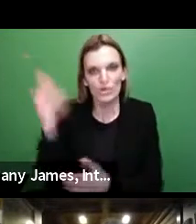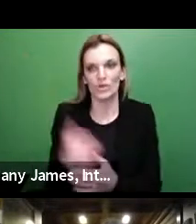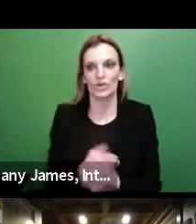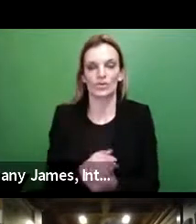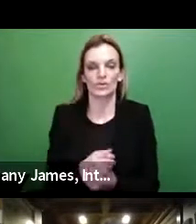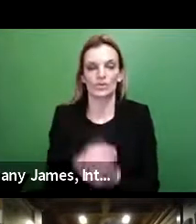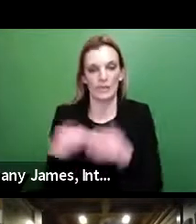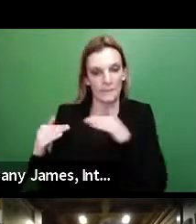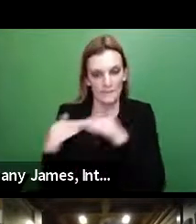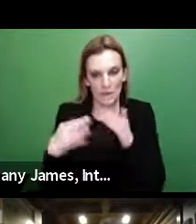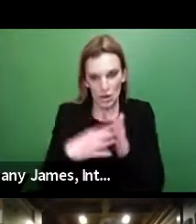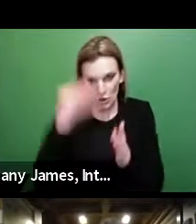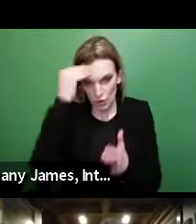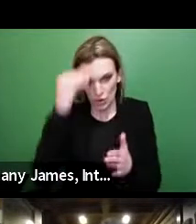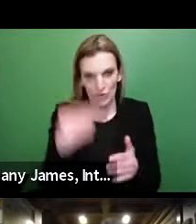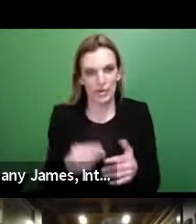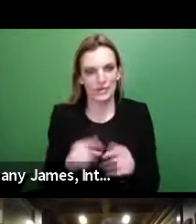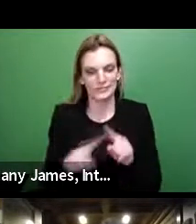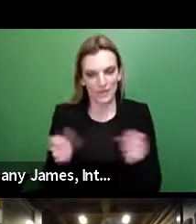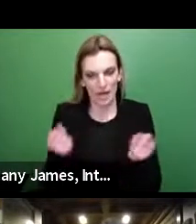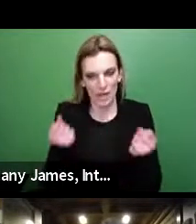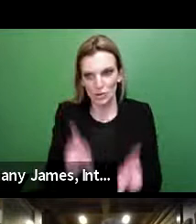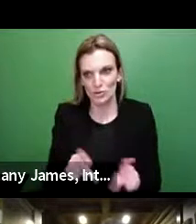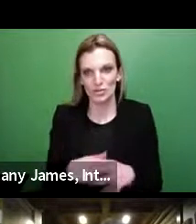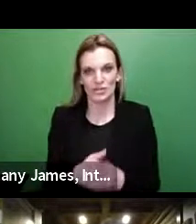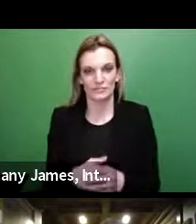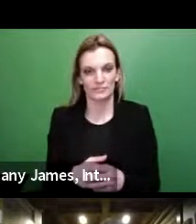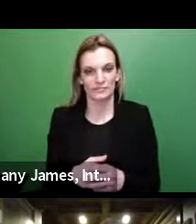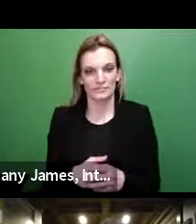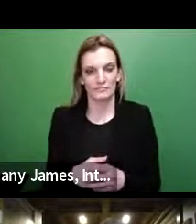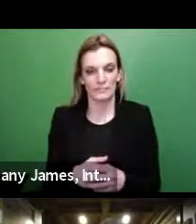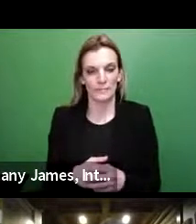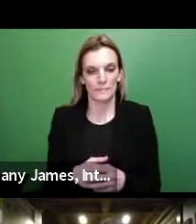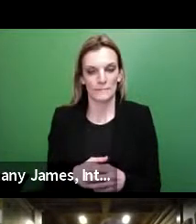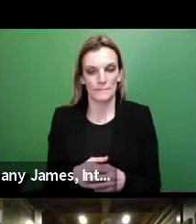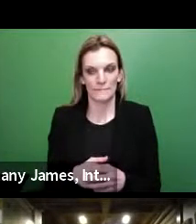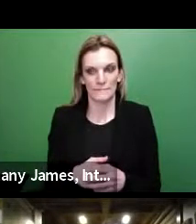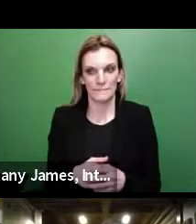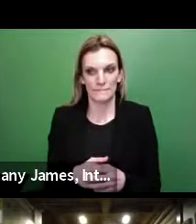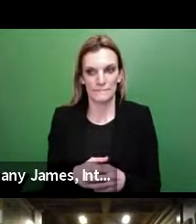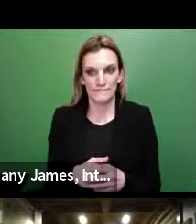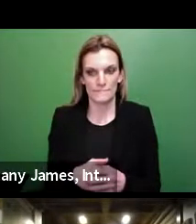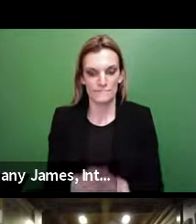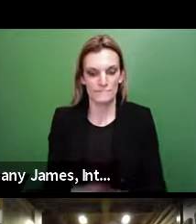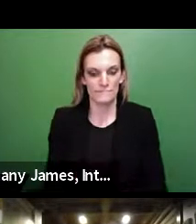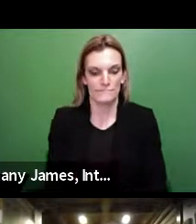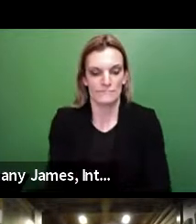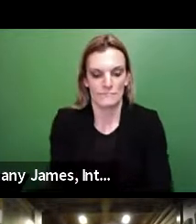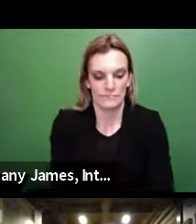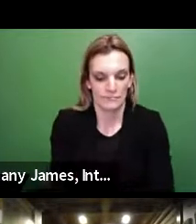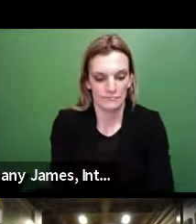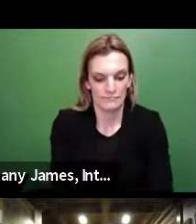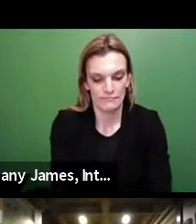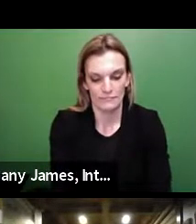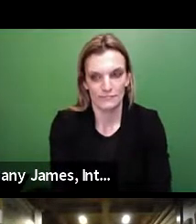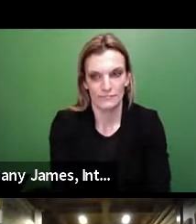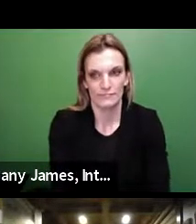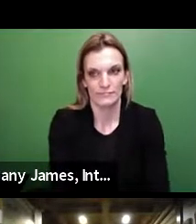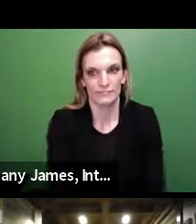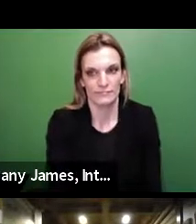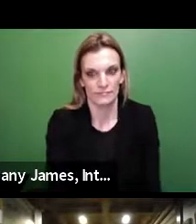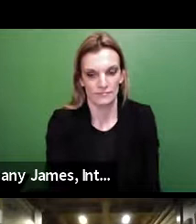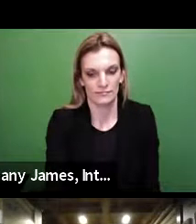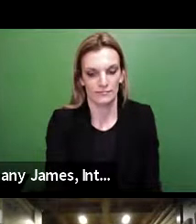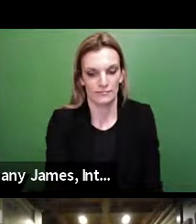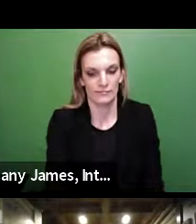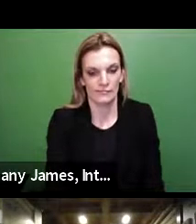learning opportunities. We have remained focused on people, on listening